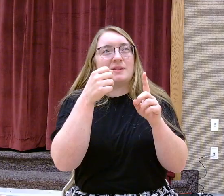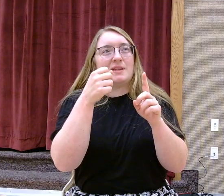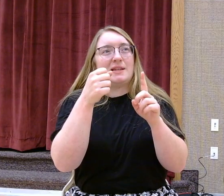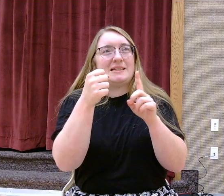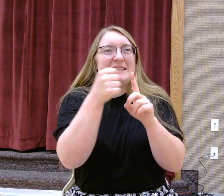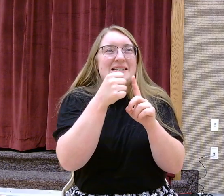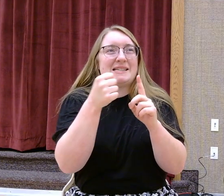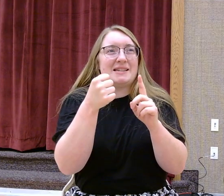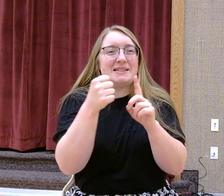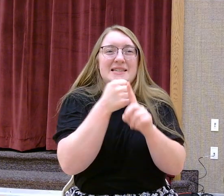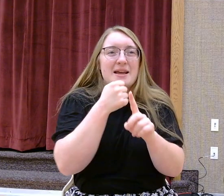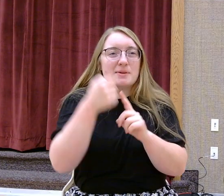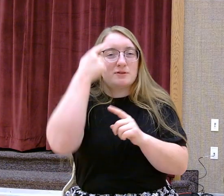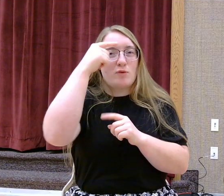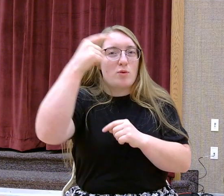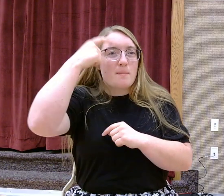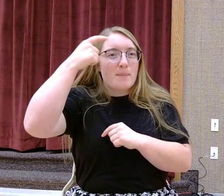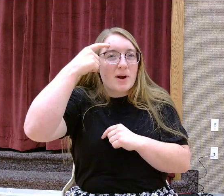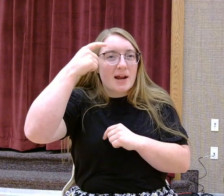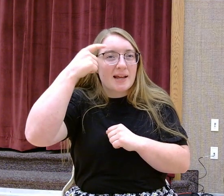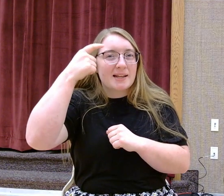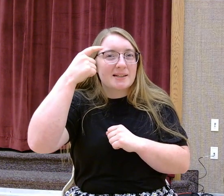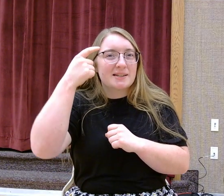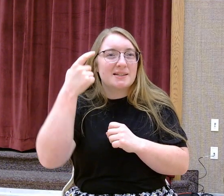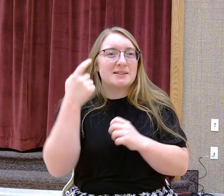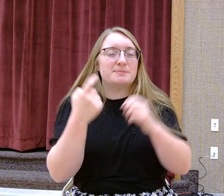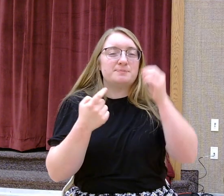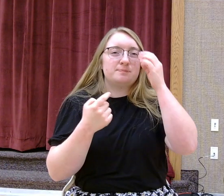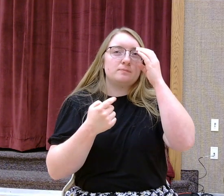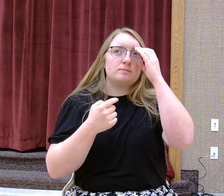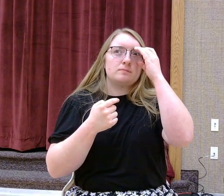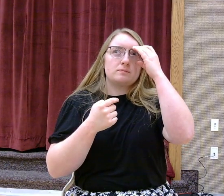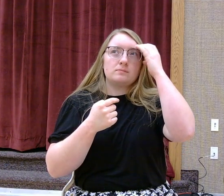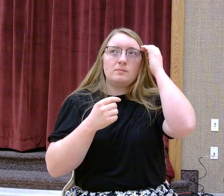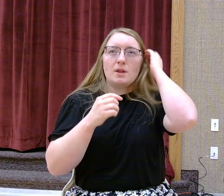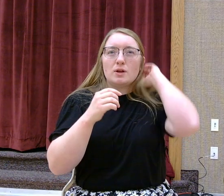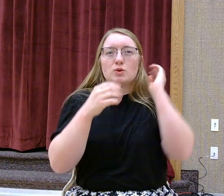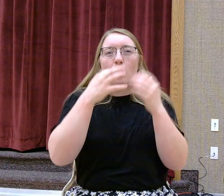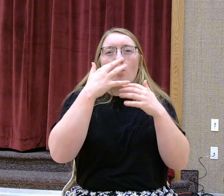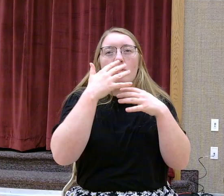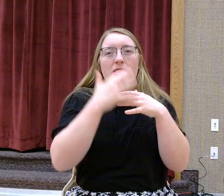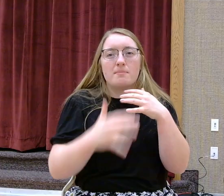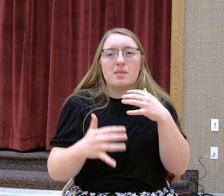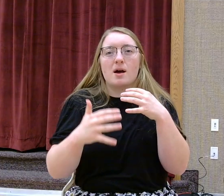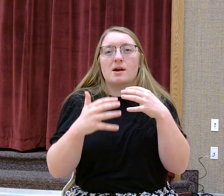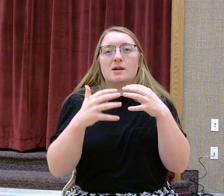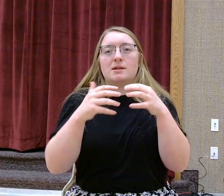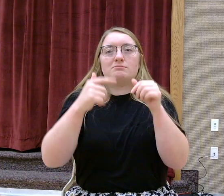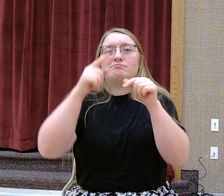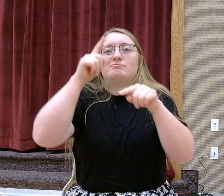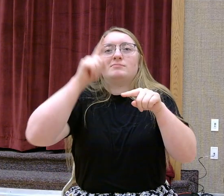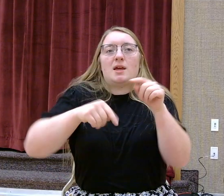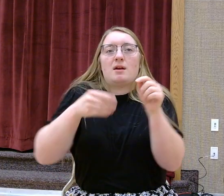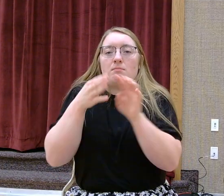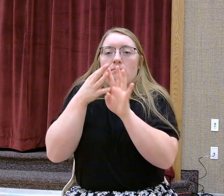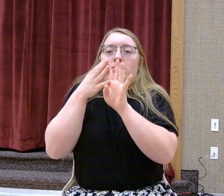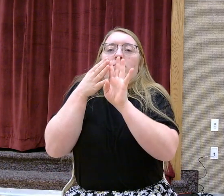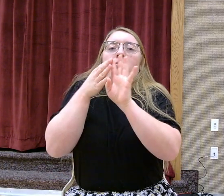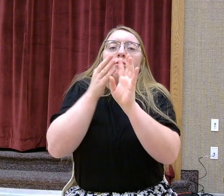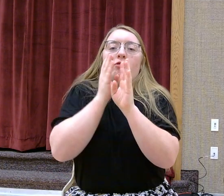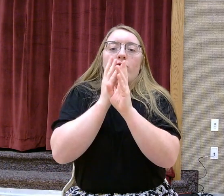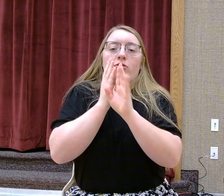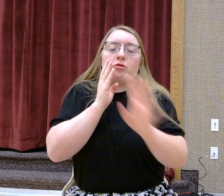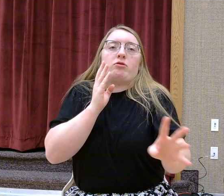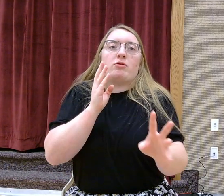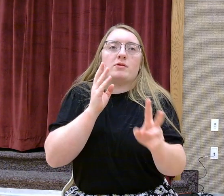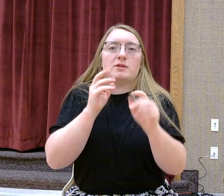these arteries in the brain, right? That clot causes an occlusion, so the blood past that clot doesn't get